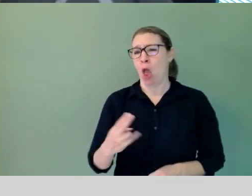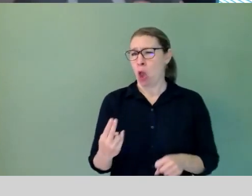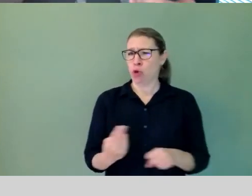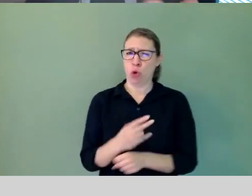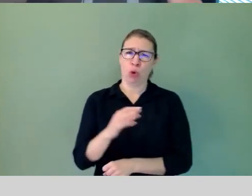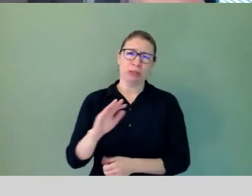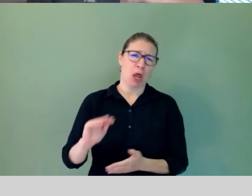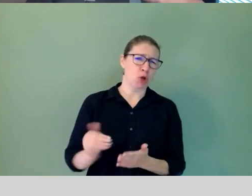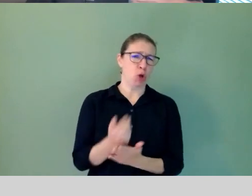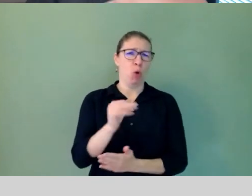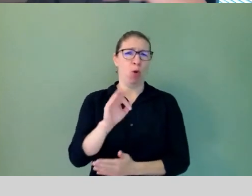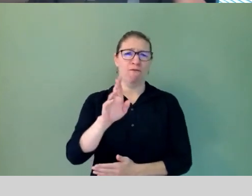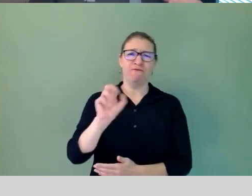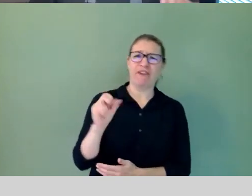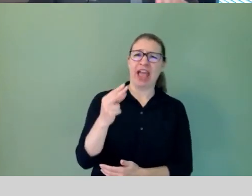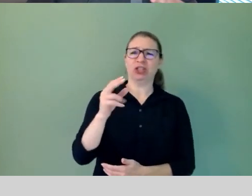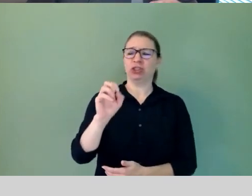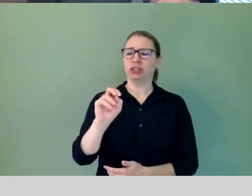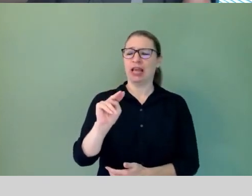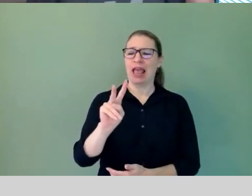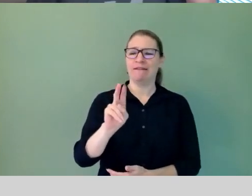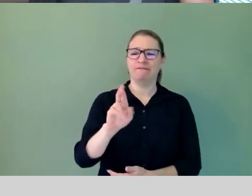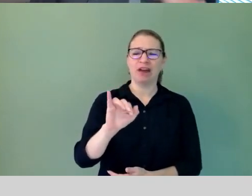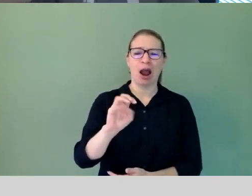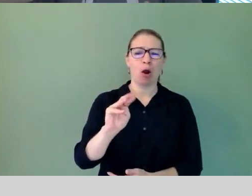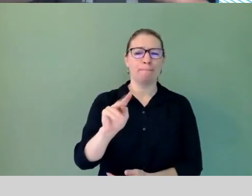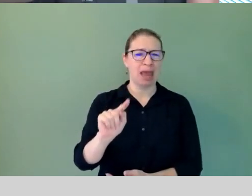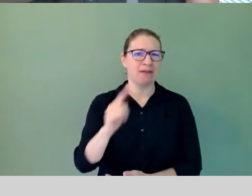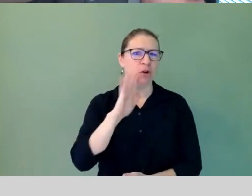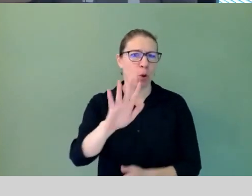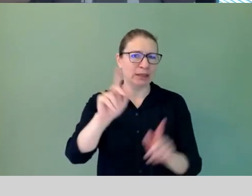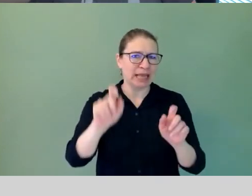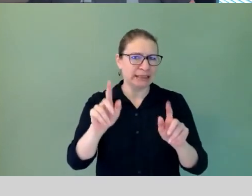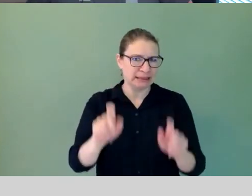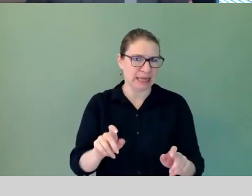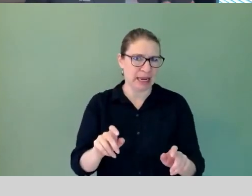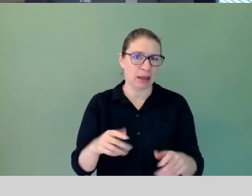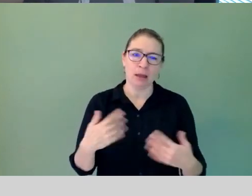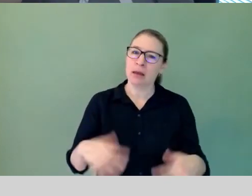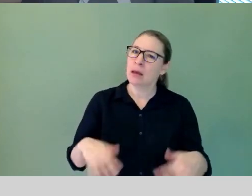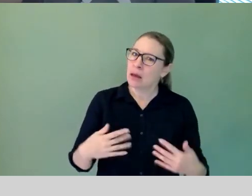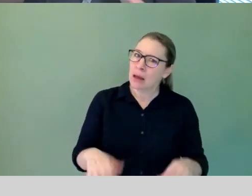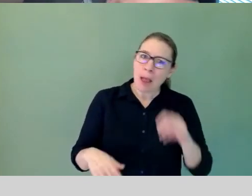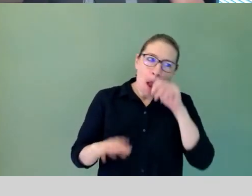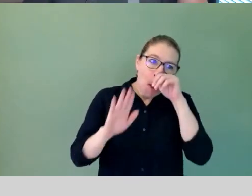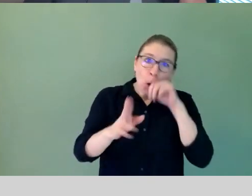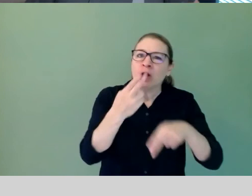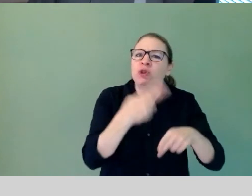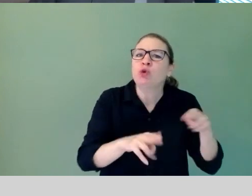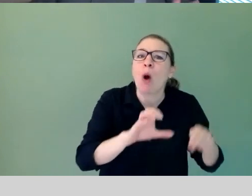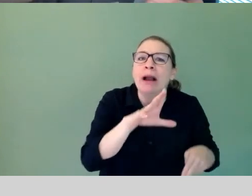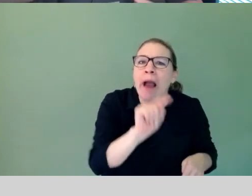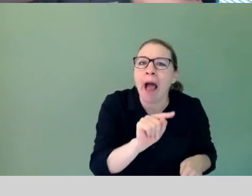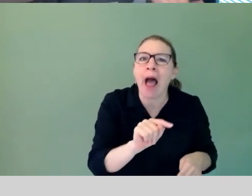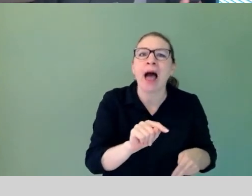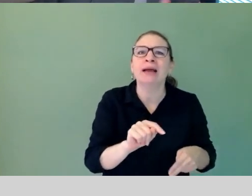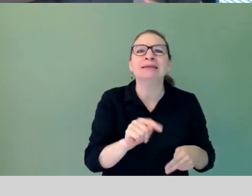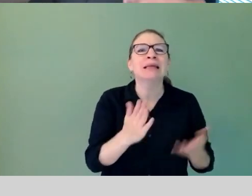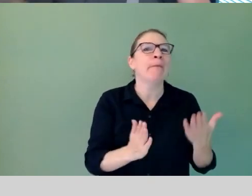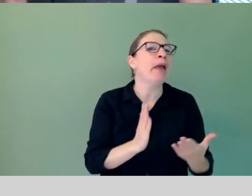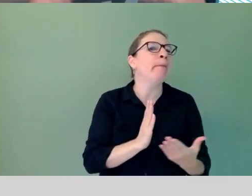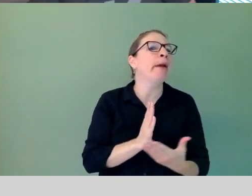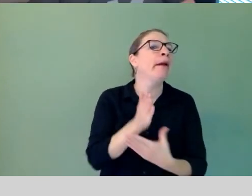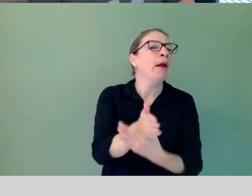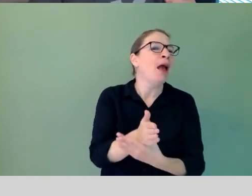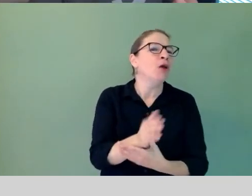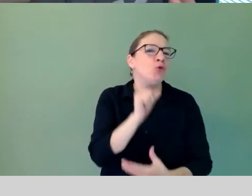need to attempt to remove all bias from your development environment. Your shortcuts, the packages you have installed, maybe at the system level, tools that you might